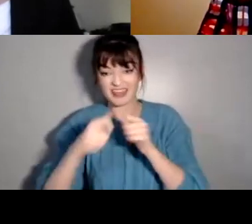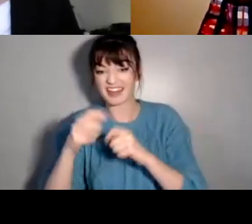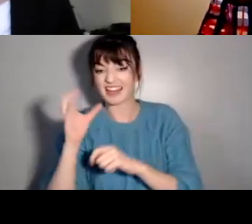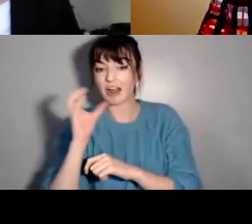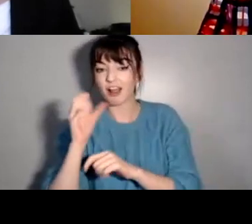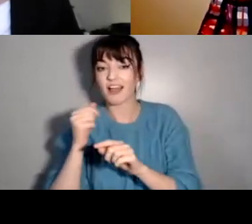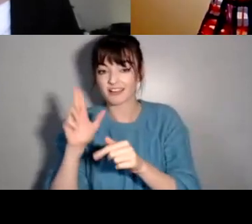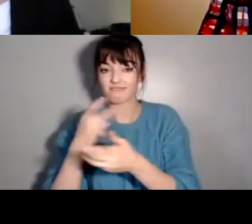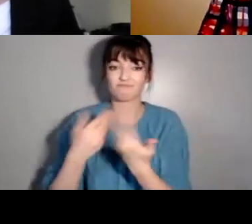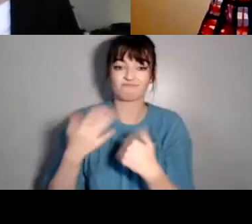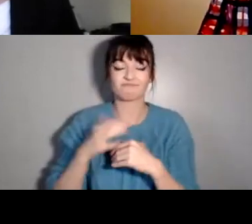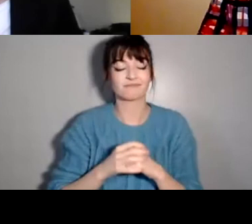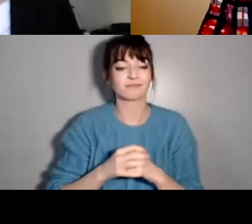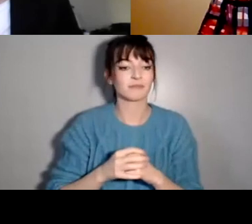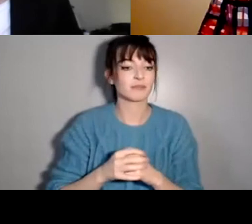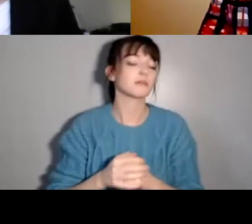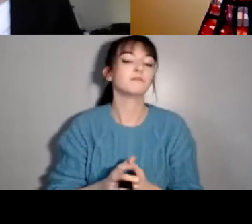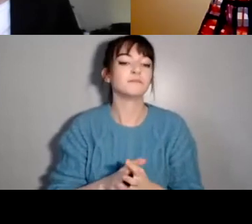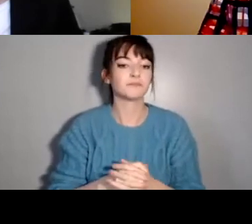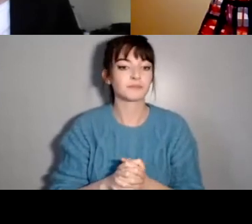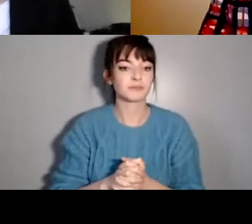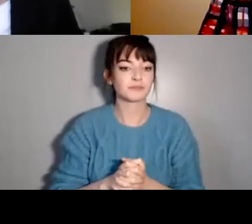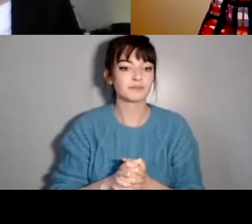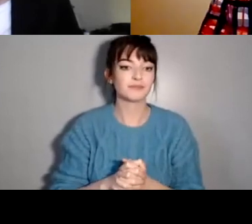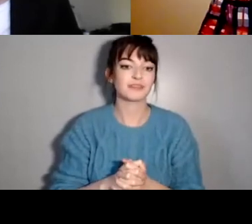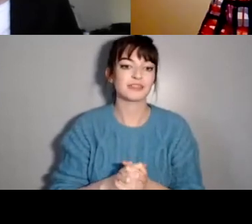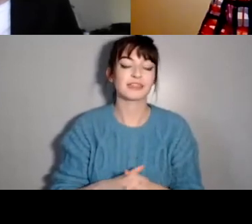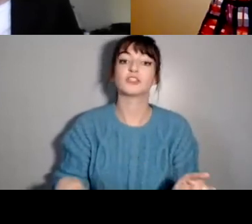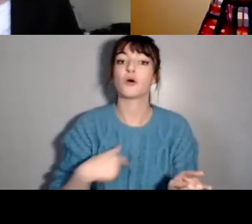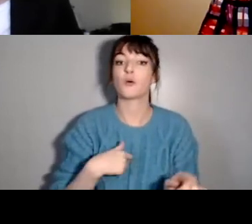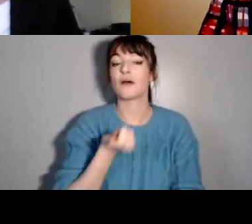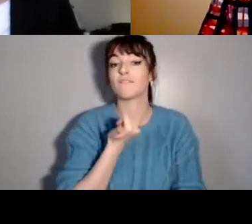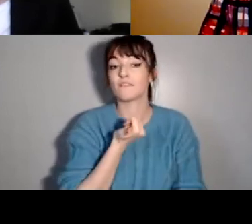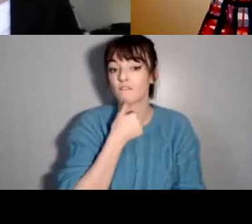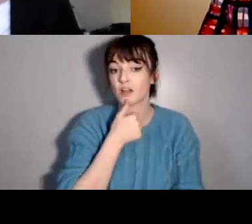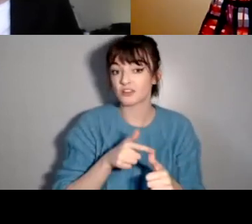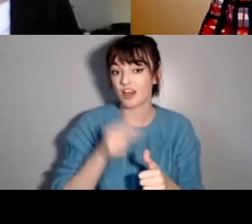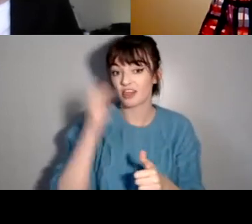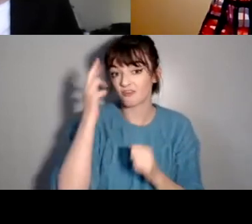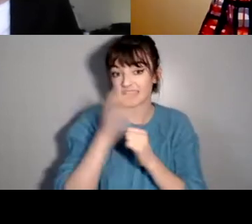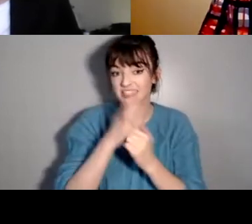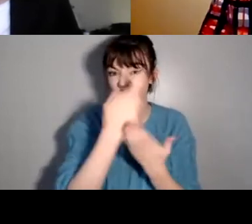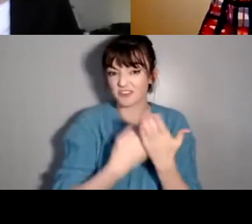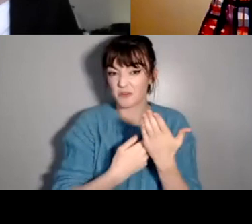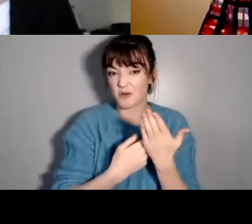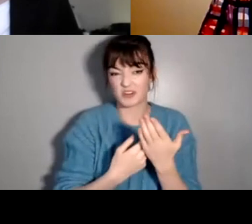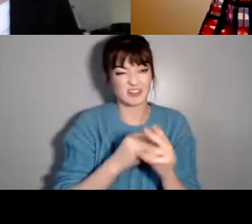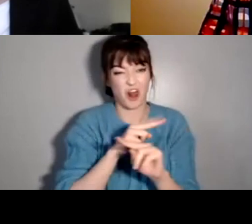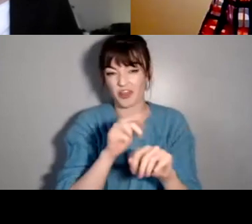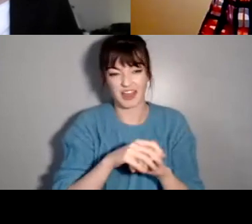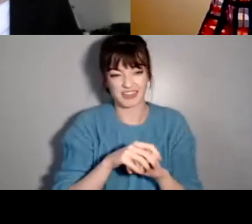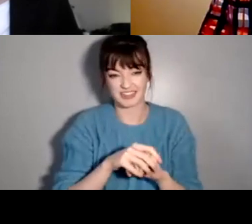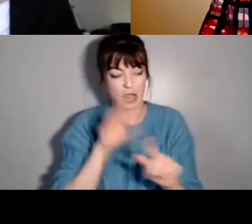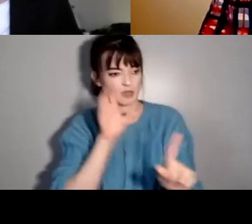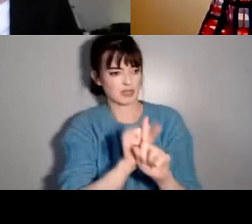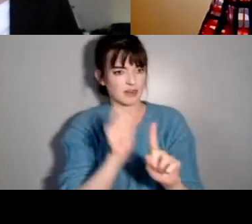with some reflections. I think, first of all, that wasn't the purpose of the report, to yeah. identify and name the strategies. It